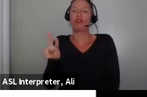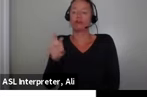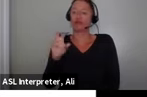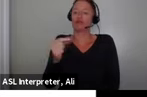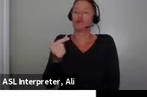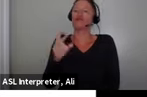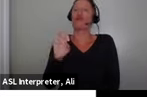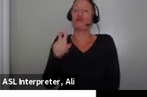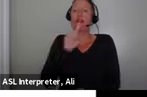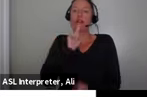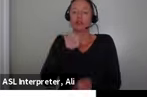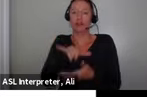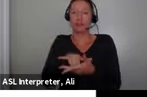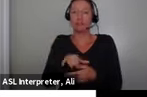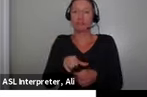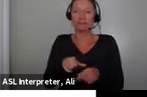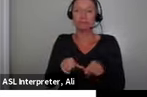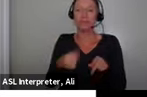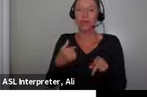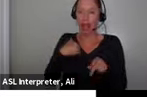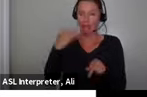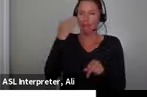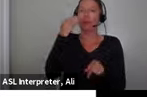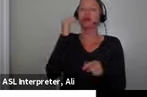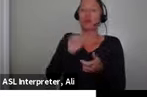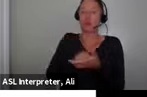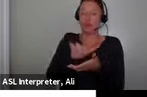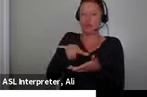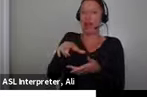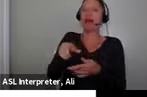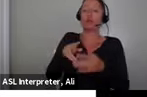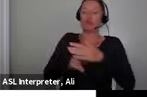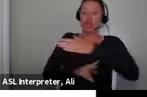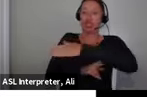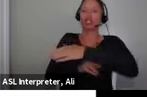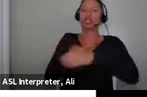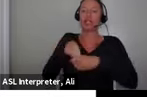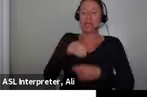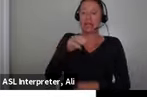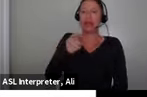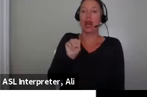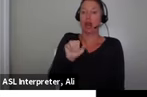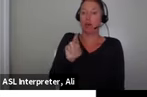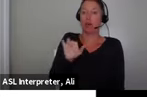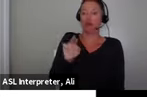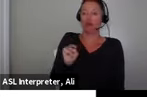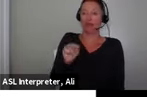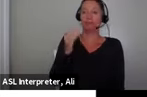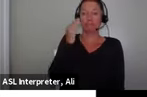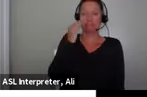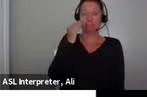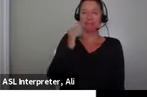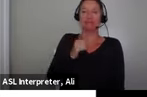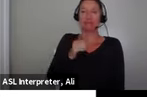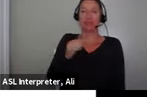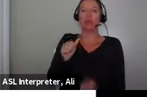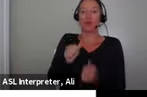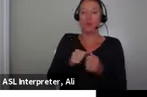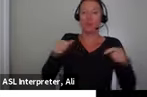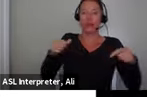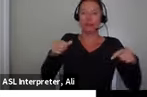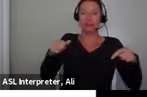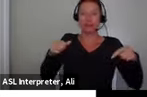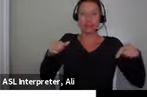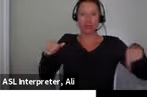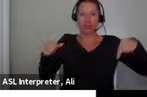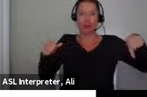I'm familiar with a bridge, an overcrossing in Marin with spiral